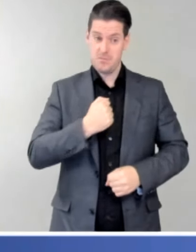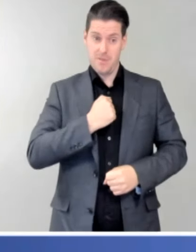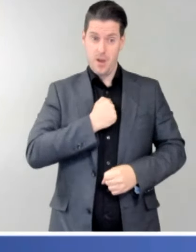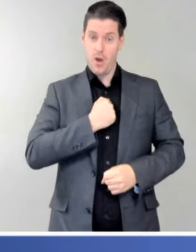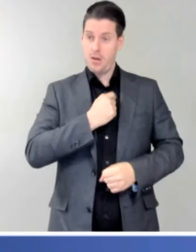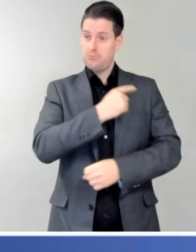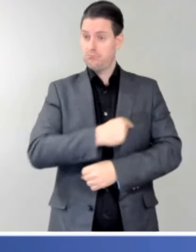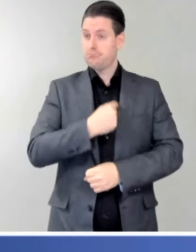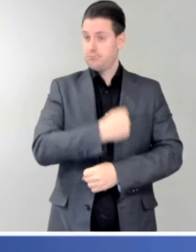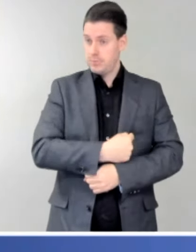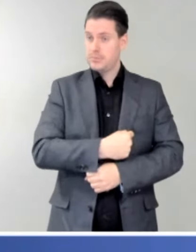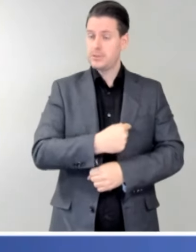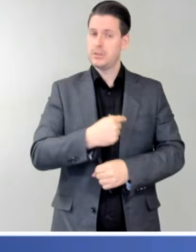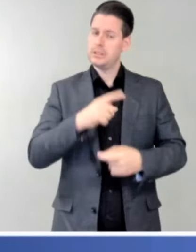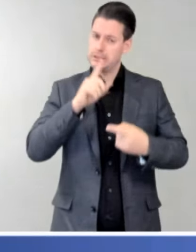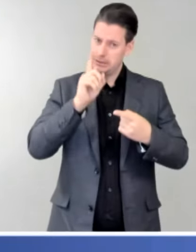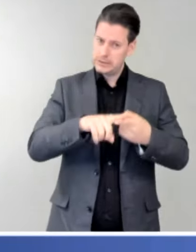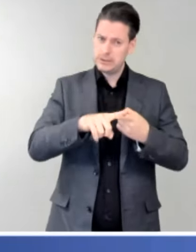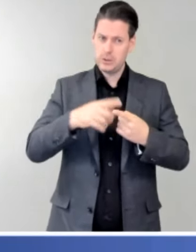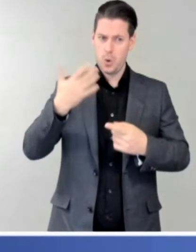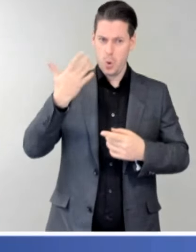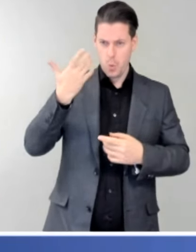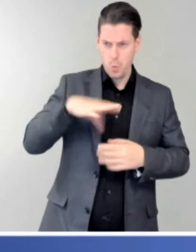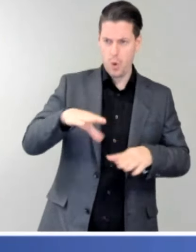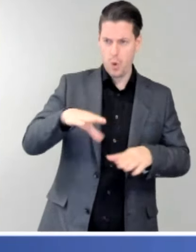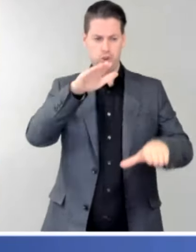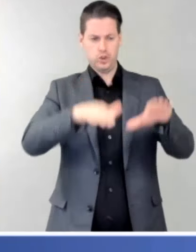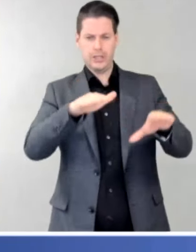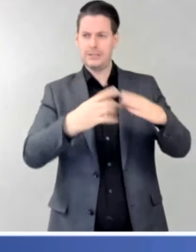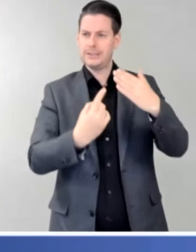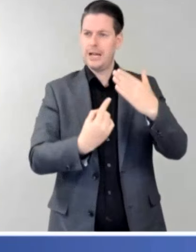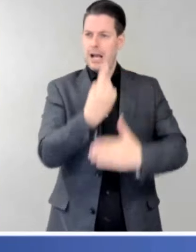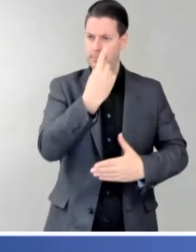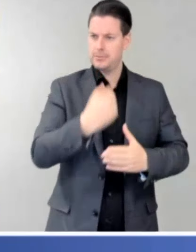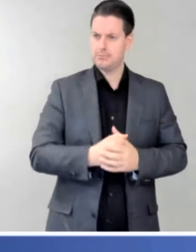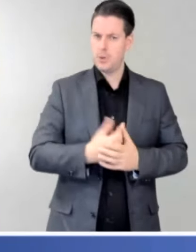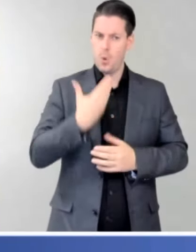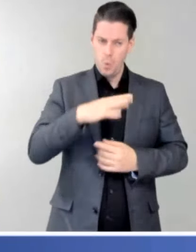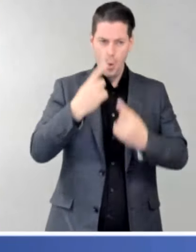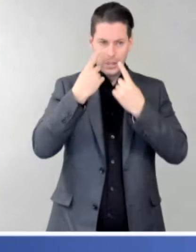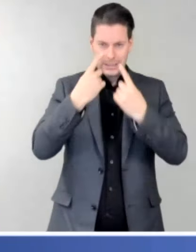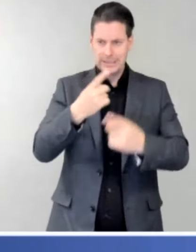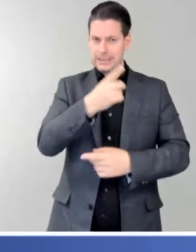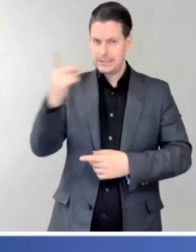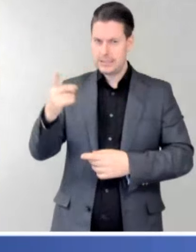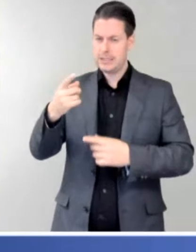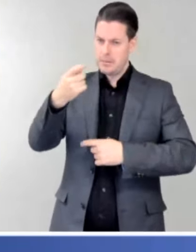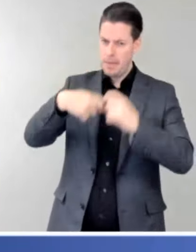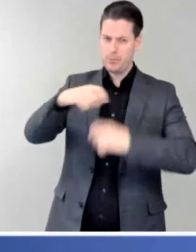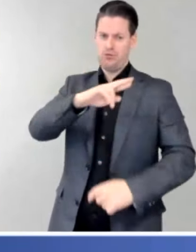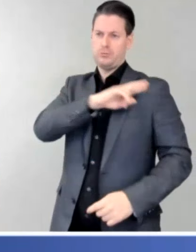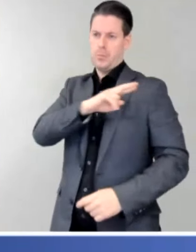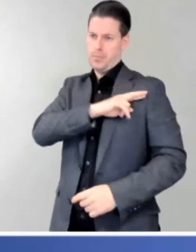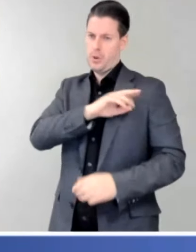collective pursuit of truth, justice and accountability for the outrages perpetrated on the 17th of